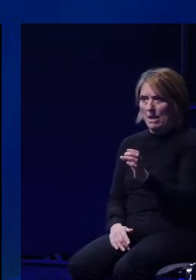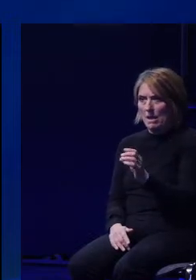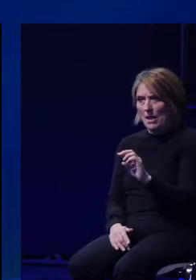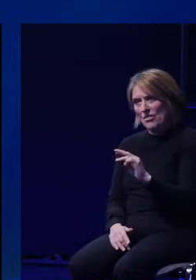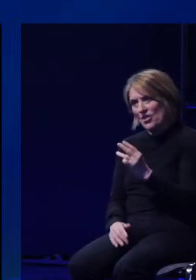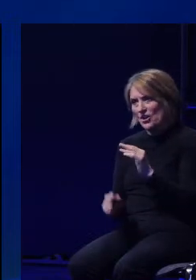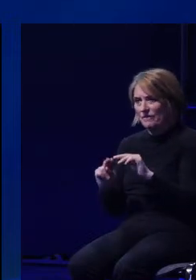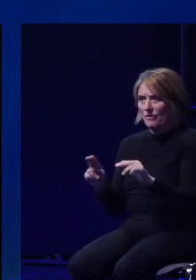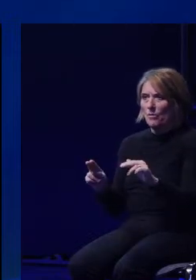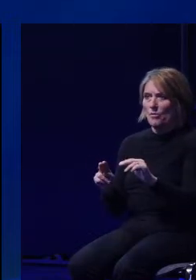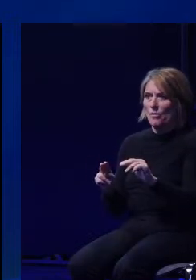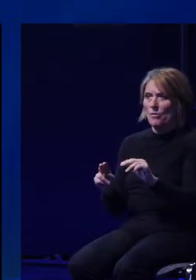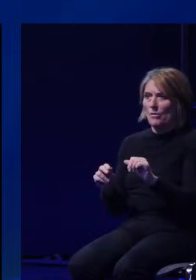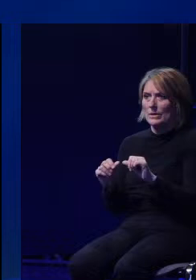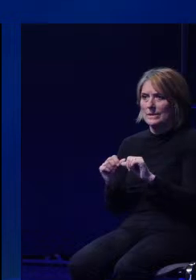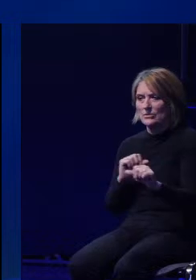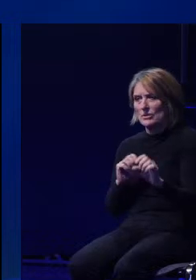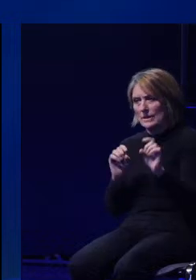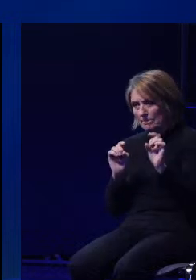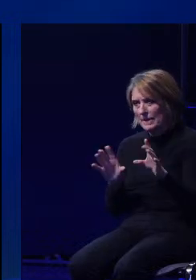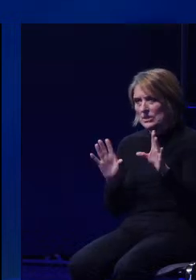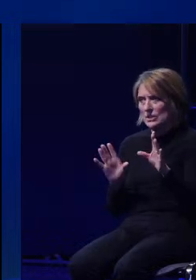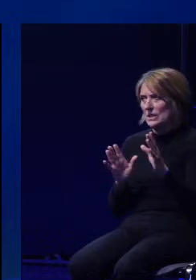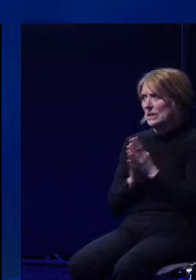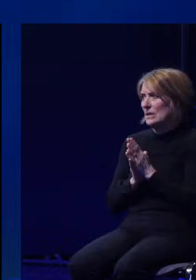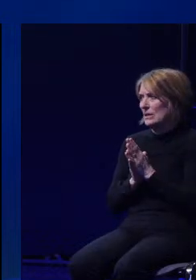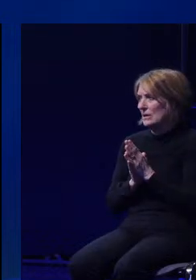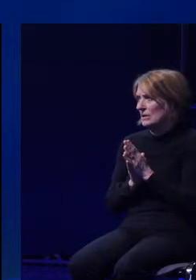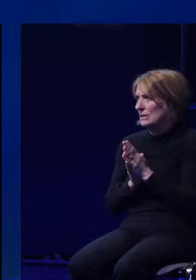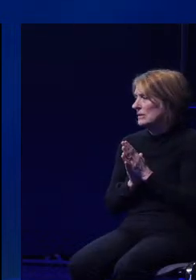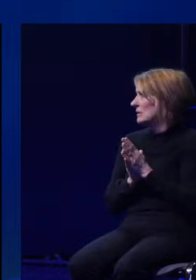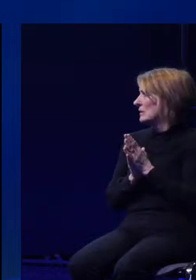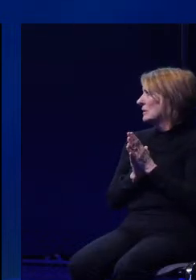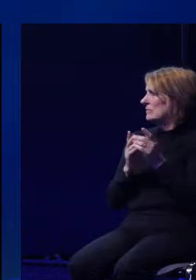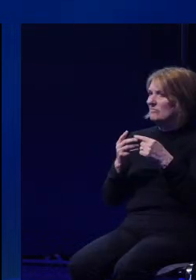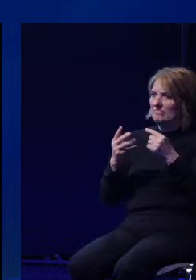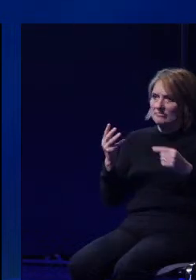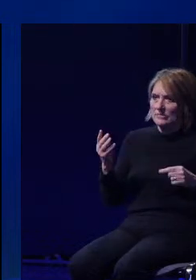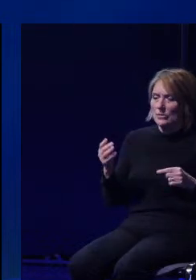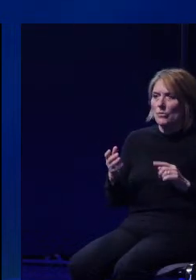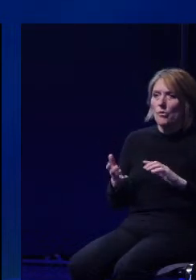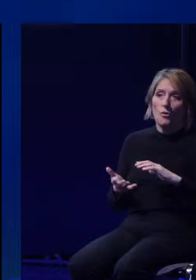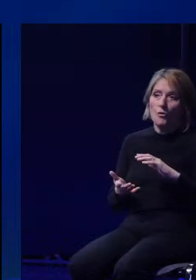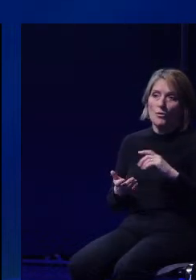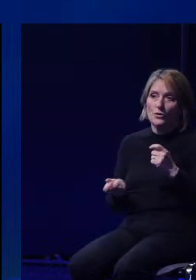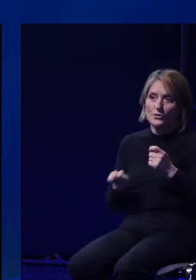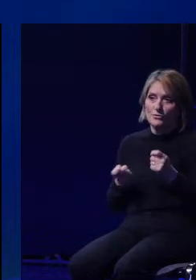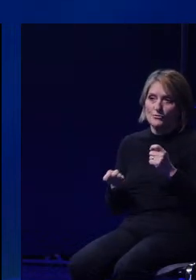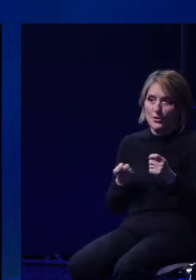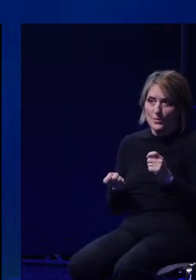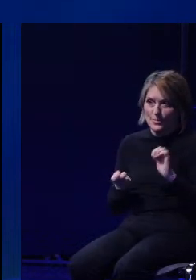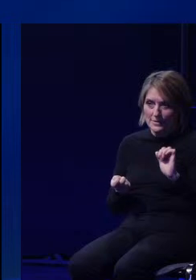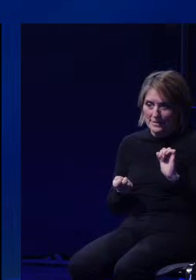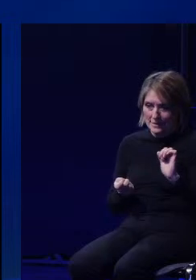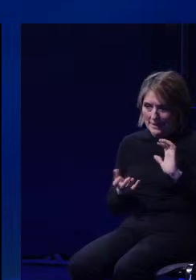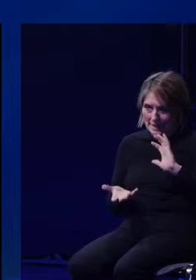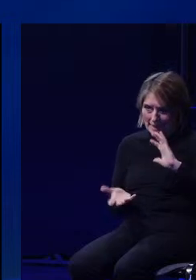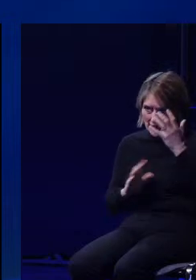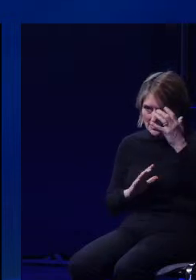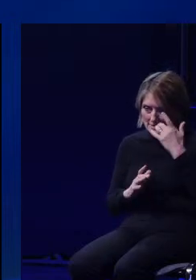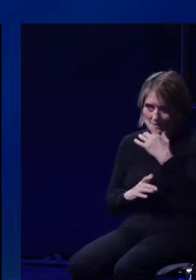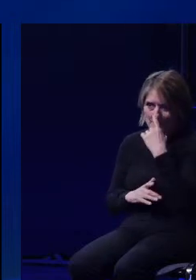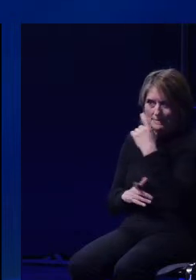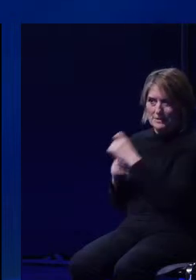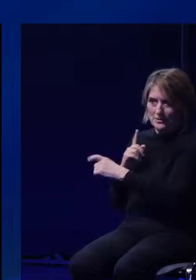Floor, Industrial Light Magic, or Paul, Control Chaos, because that's what he's been doing for a living.